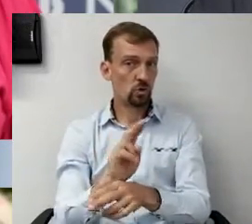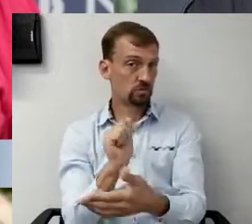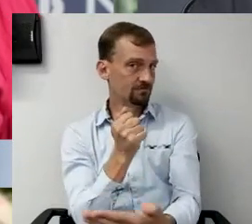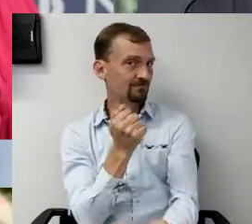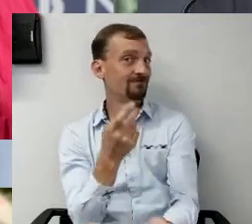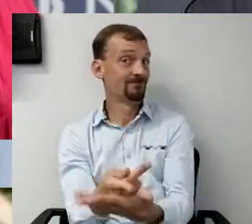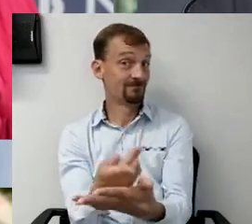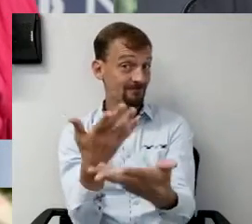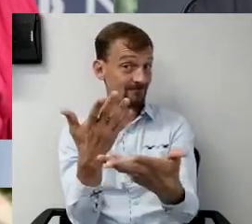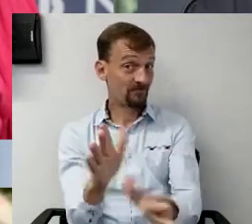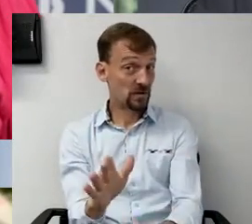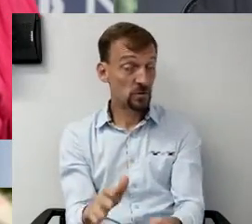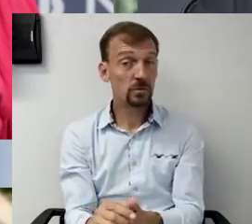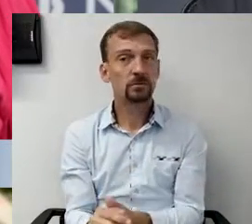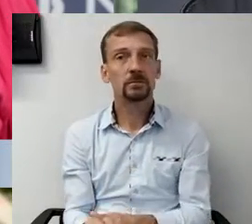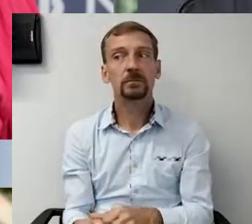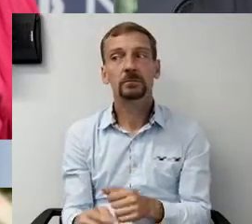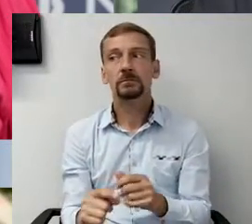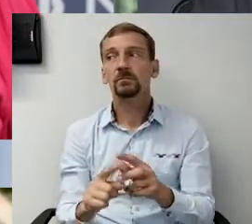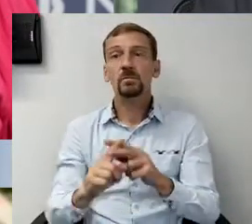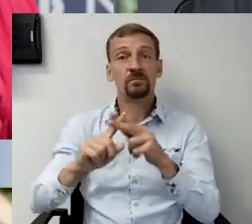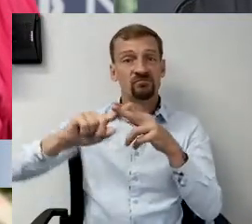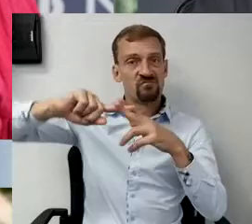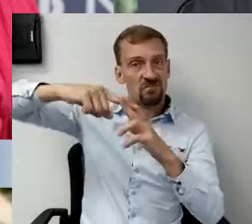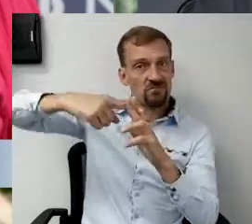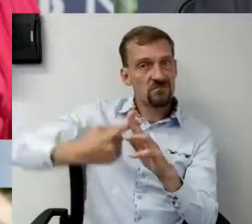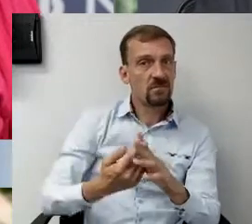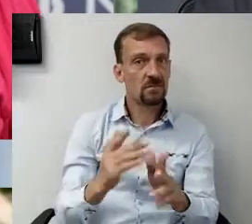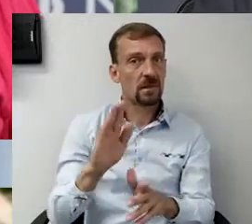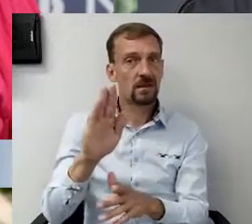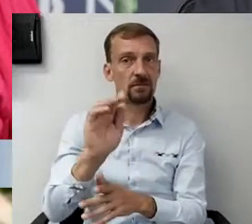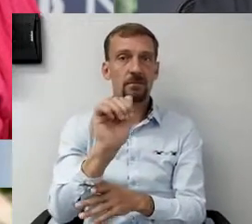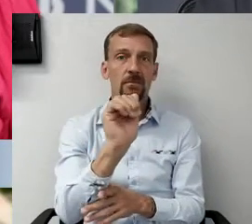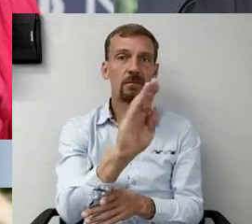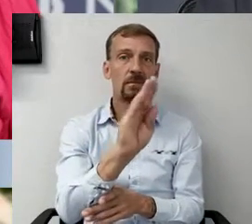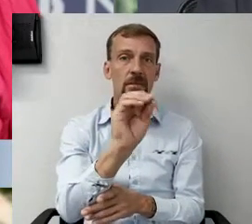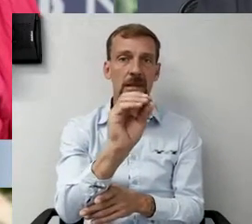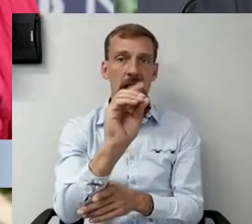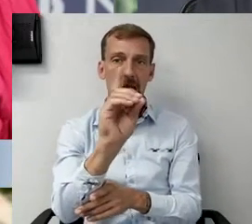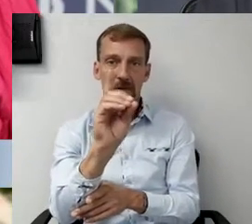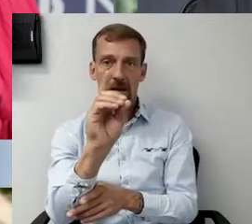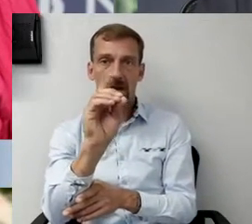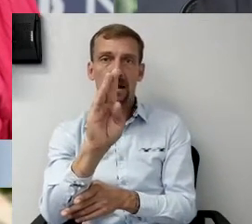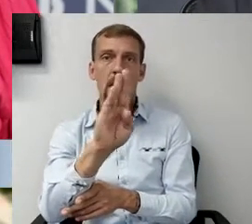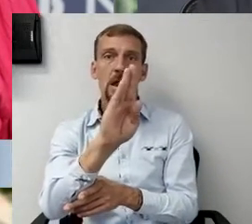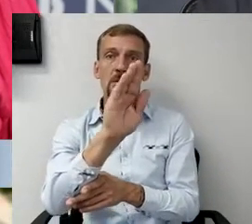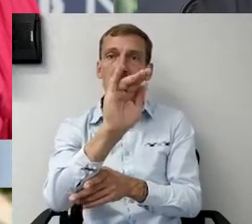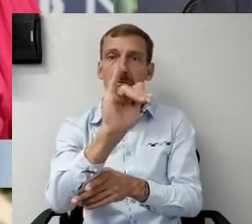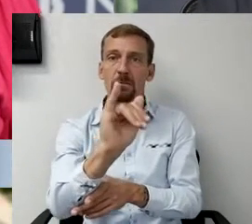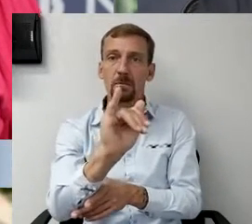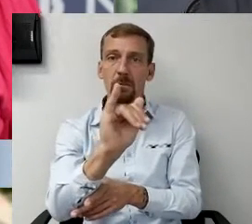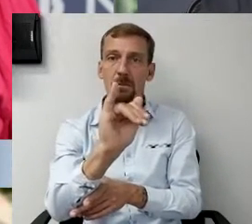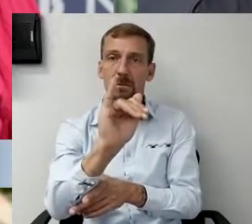authorization to roll out its Abbott Binax Now, so